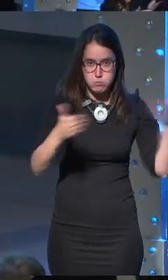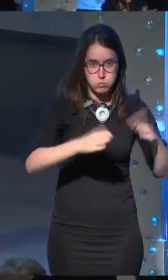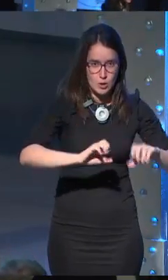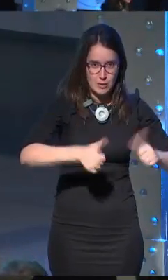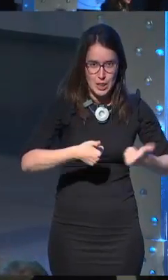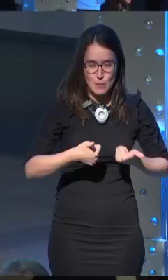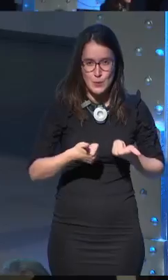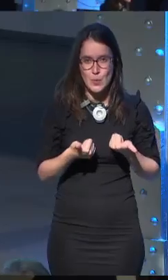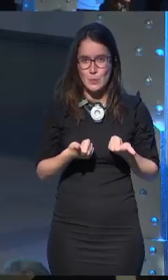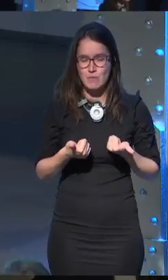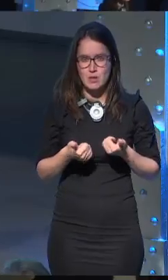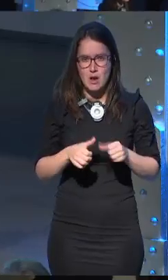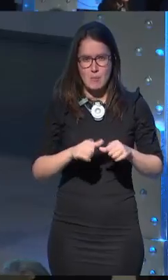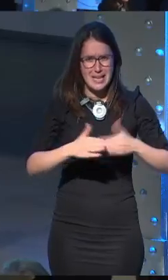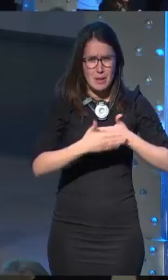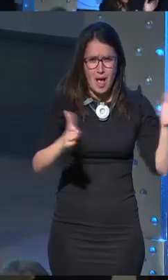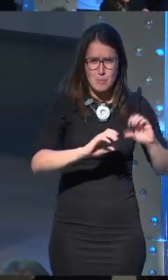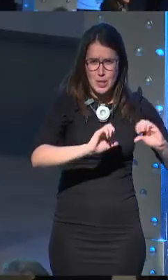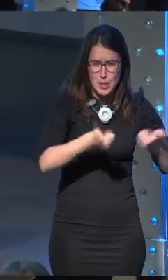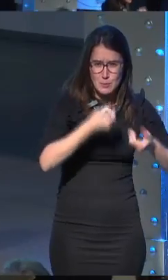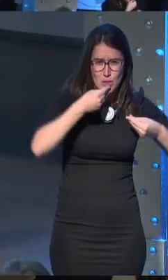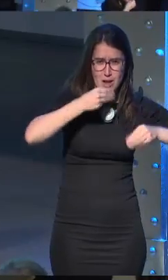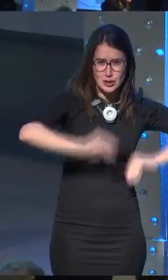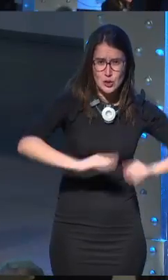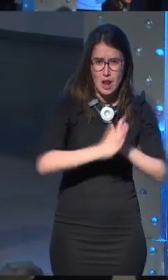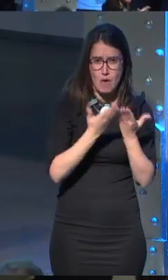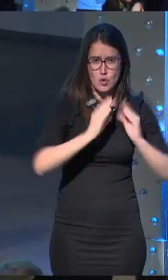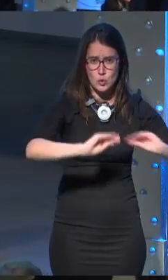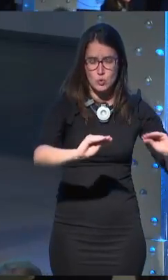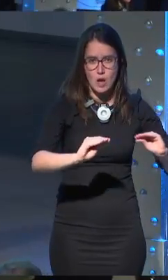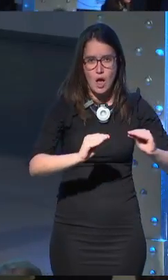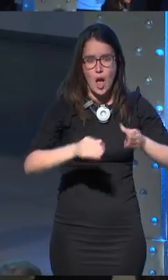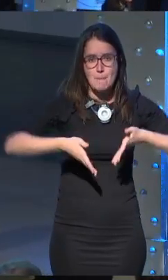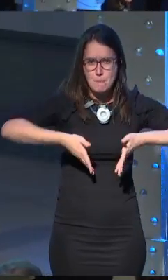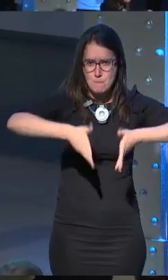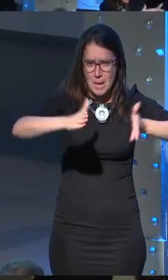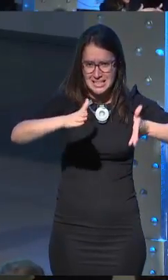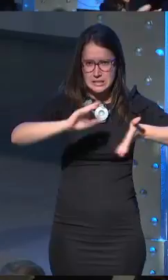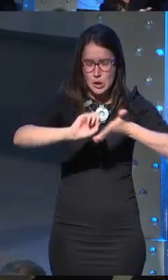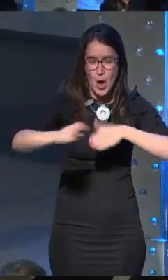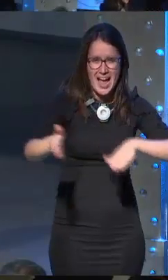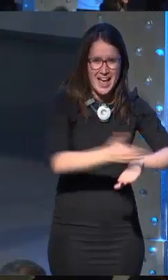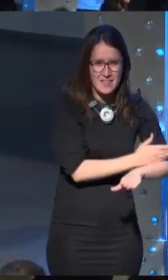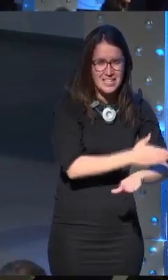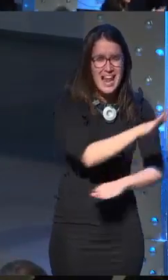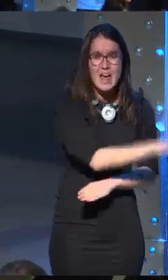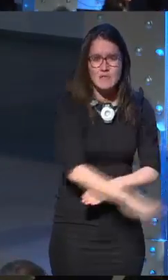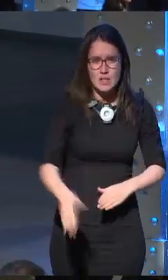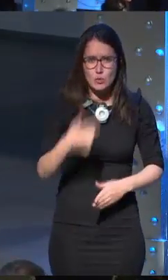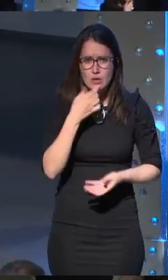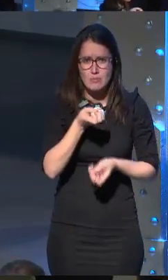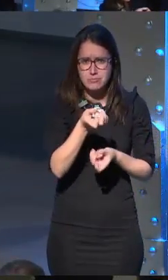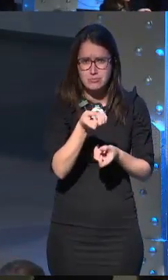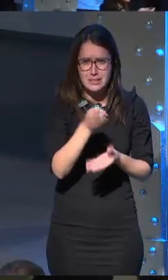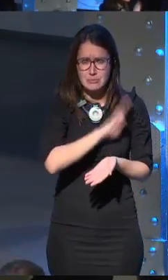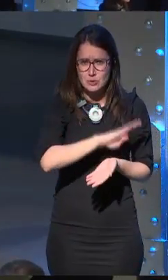So let's go back to the beginning, Mr. Captain. Let's go back, all the way back. Not just to the corridor I mentioned before.